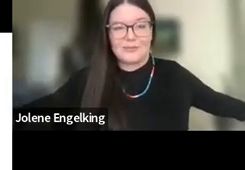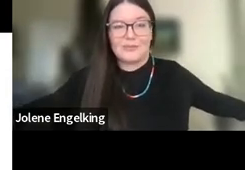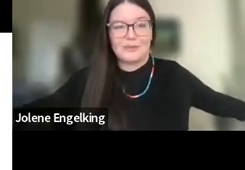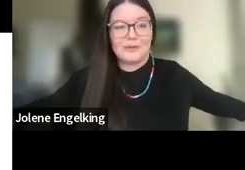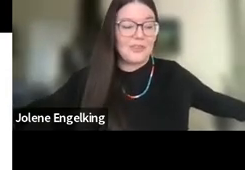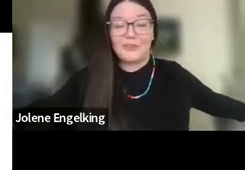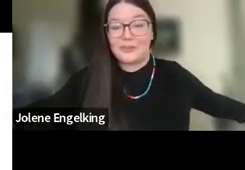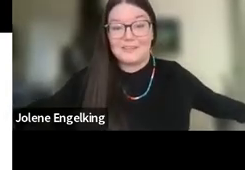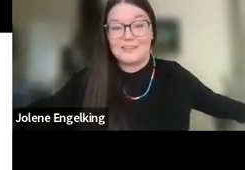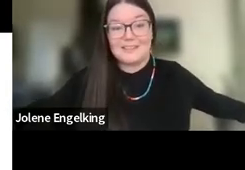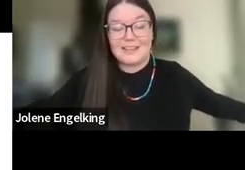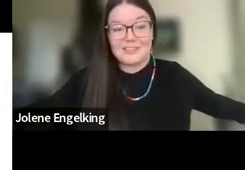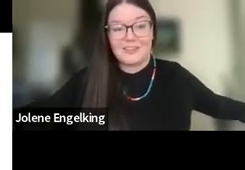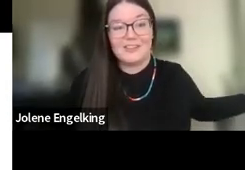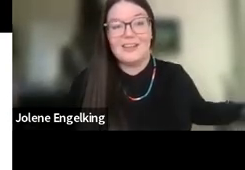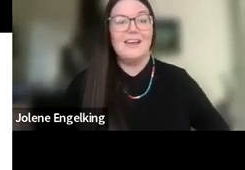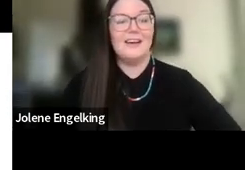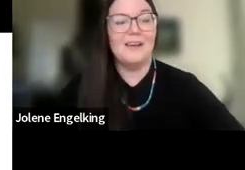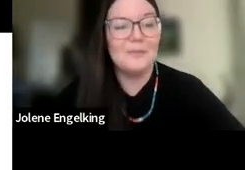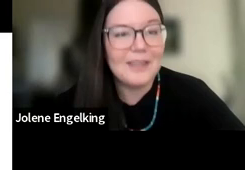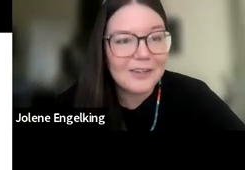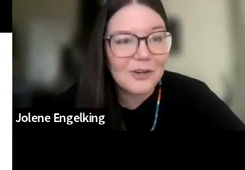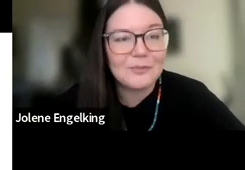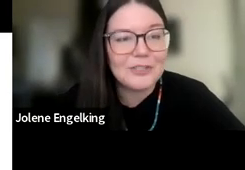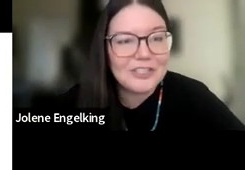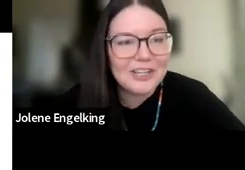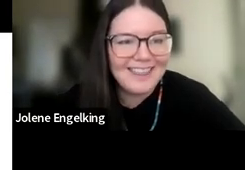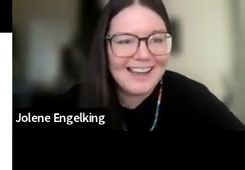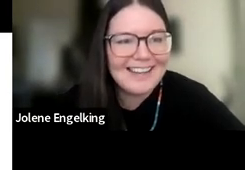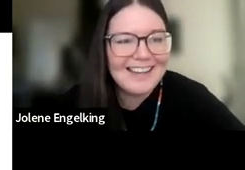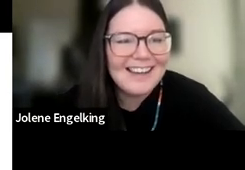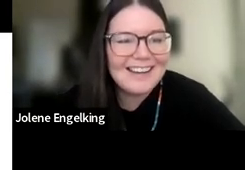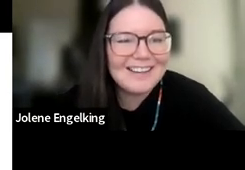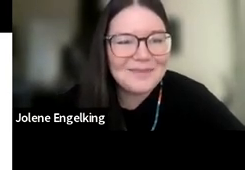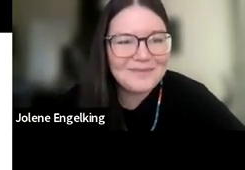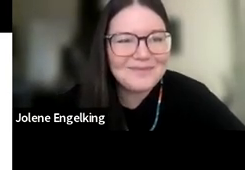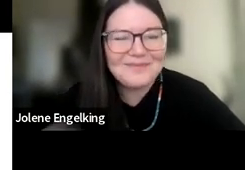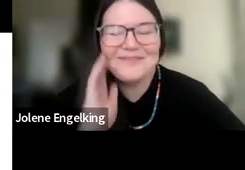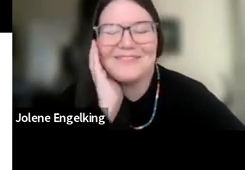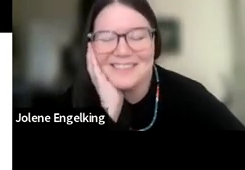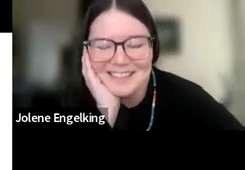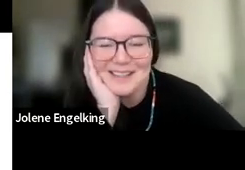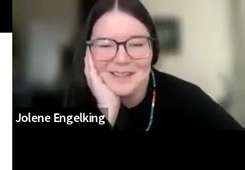just rambled for about 30 minutes at y'all. And I hope you appreciated that.